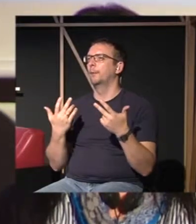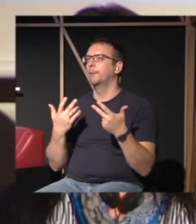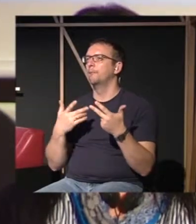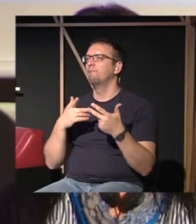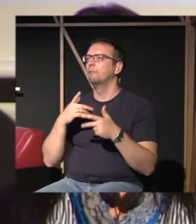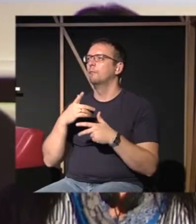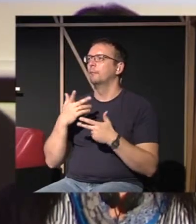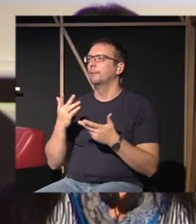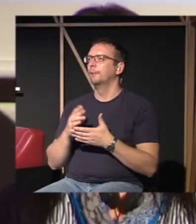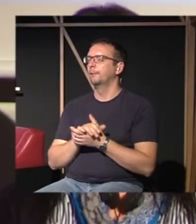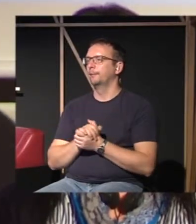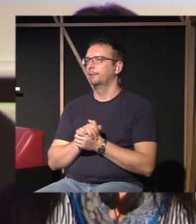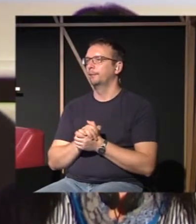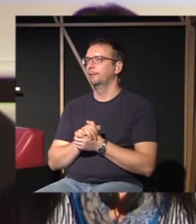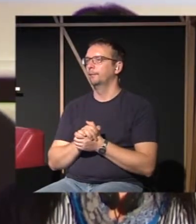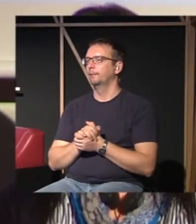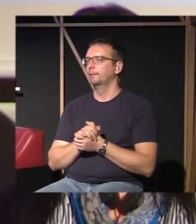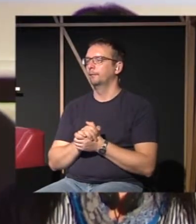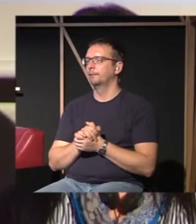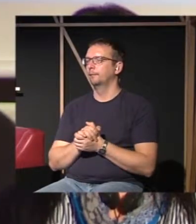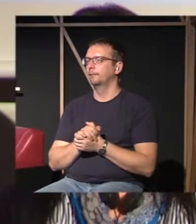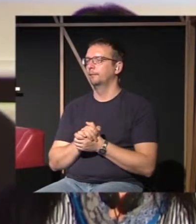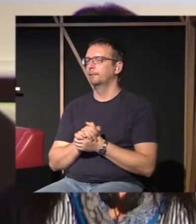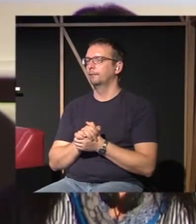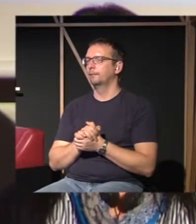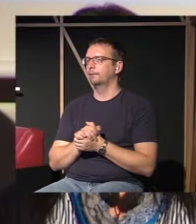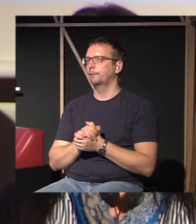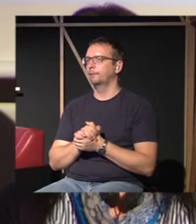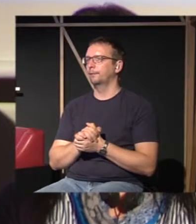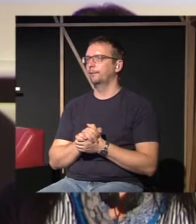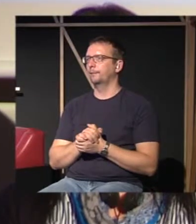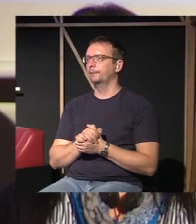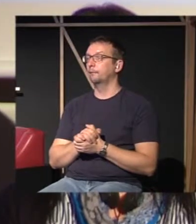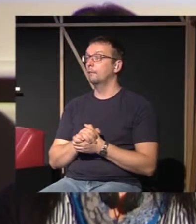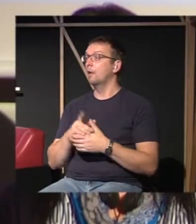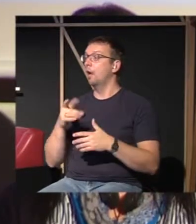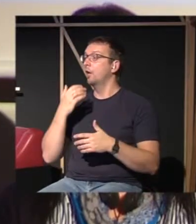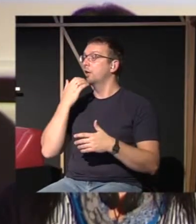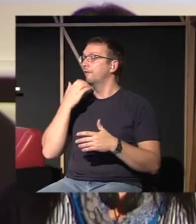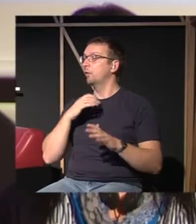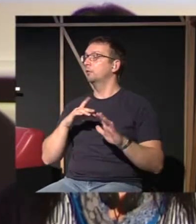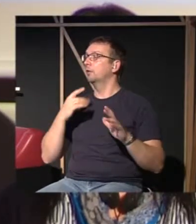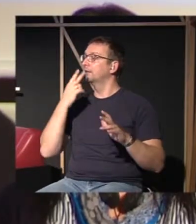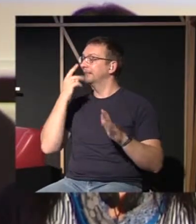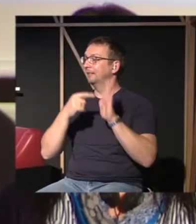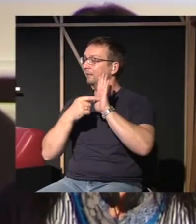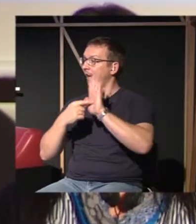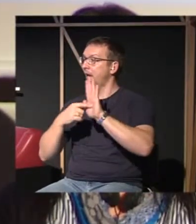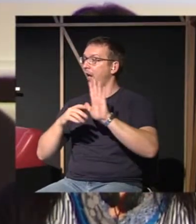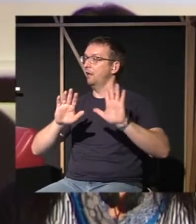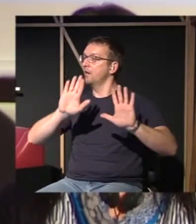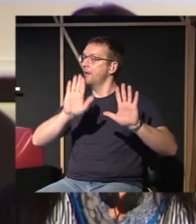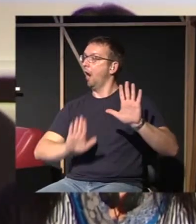to put these Catalan values on the table. And one of them is to try that